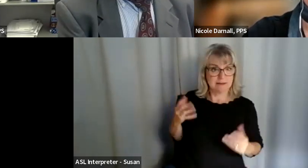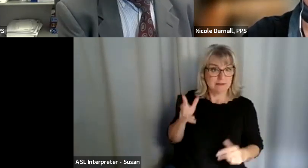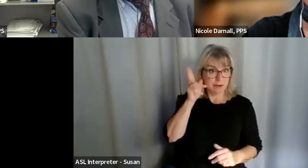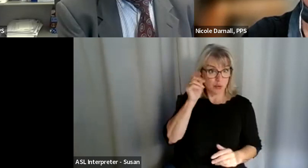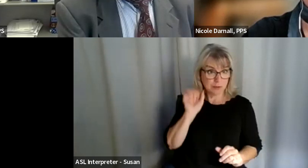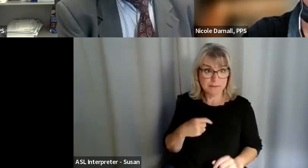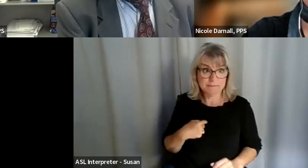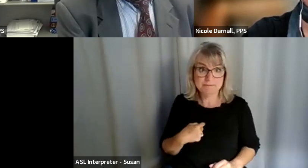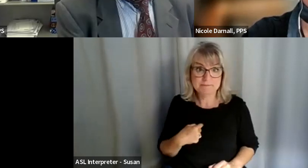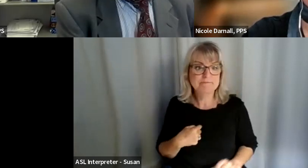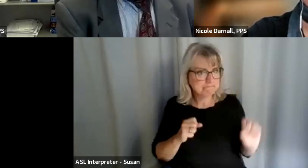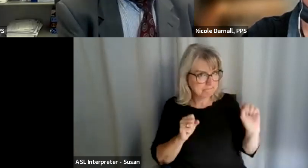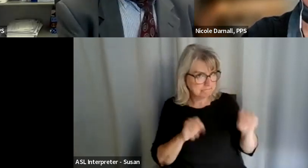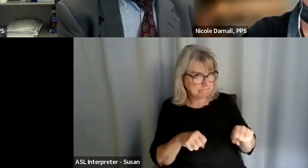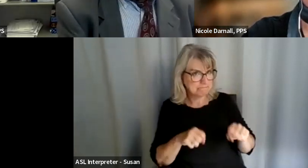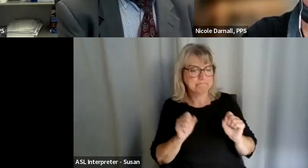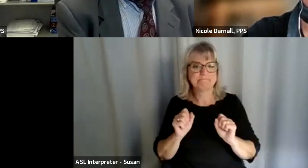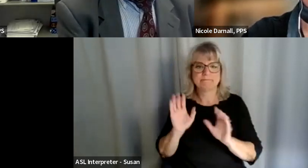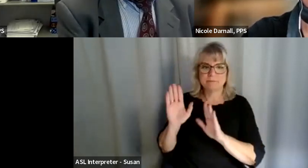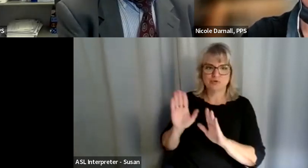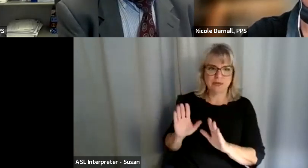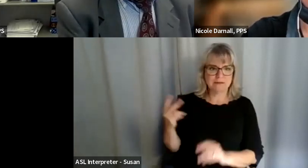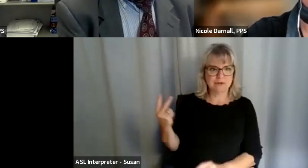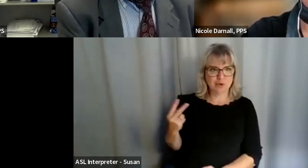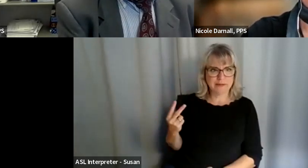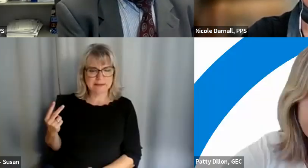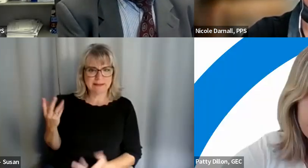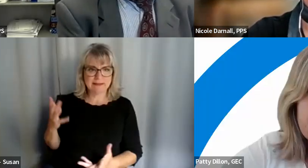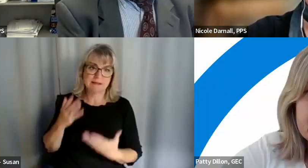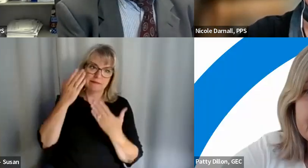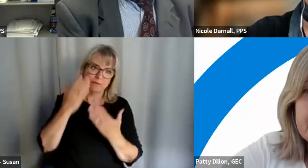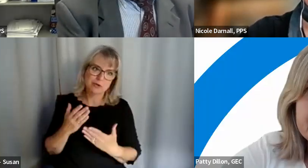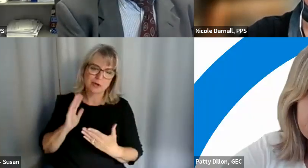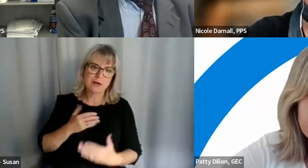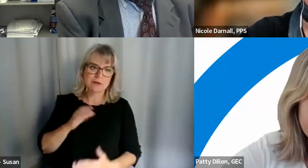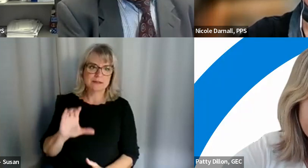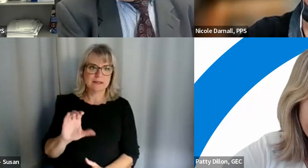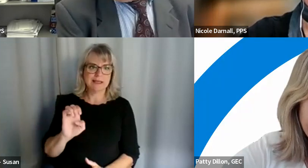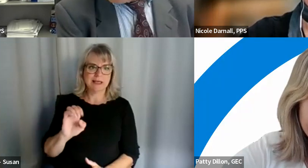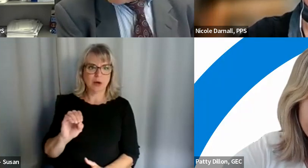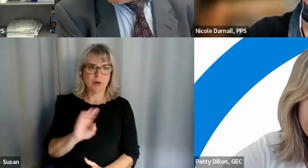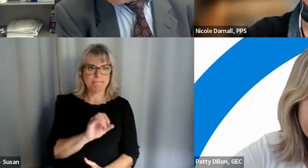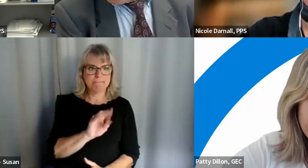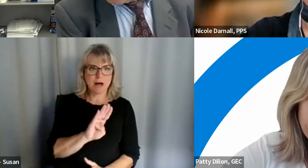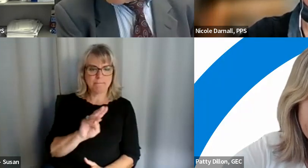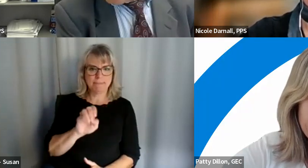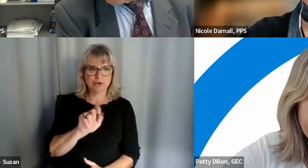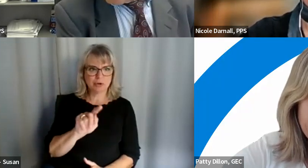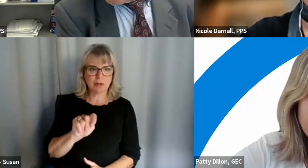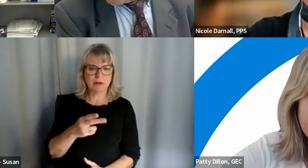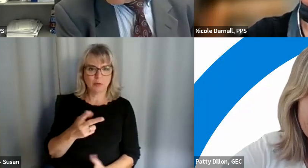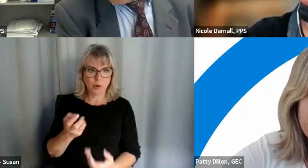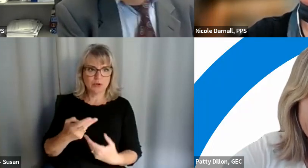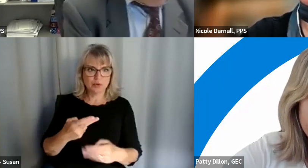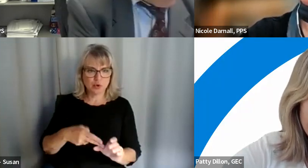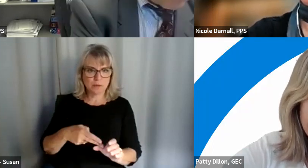hear me? I can. Great. Yes, just the two of us. Unfortunately, our CEO, Bob Mitchell, was planning to join us, but he took